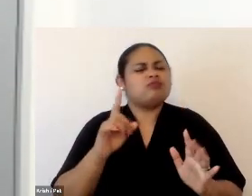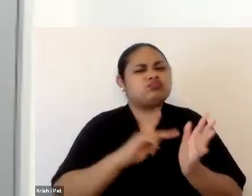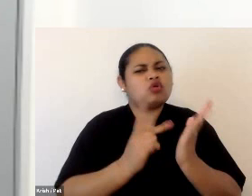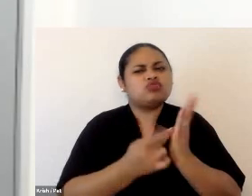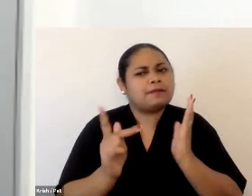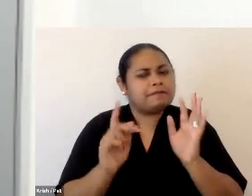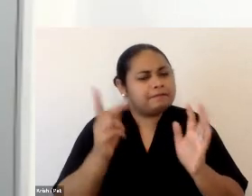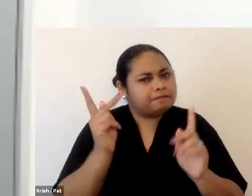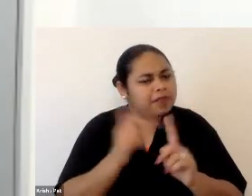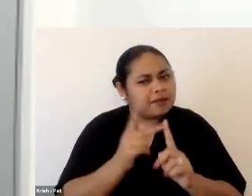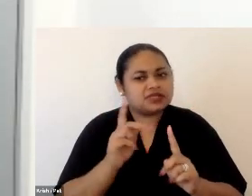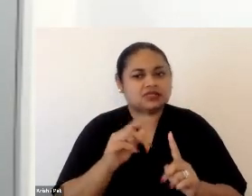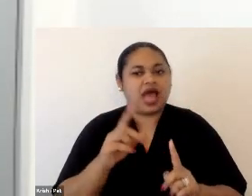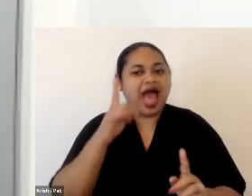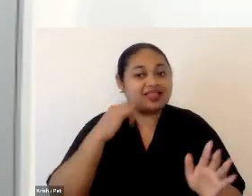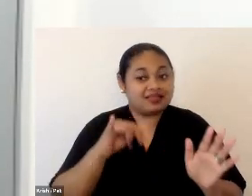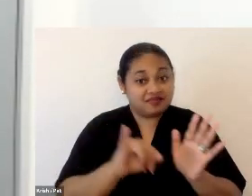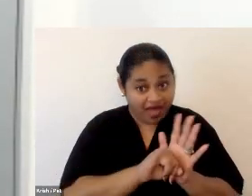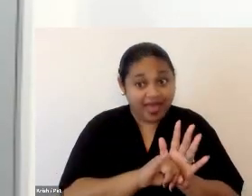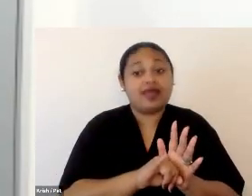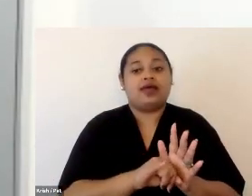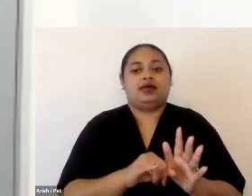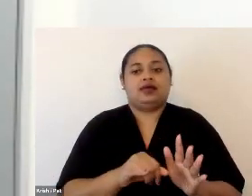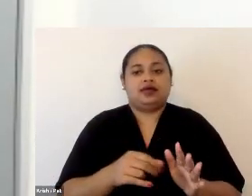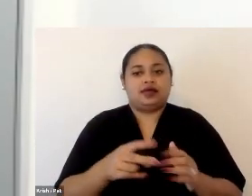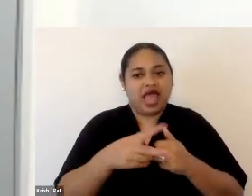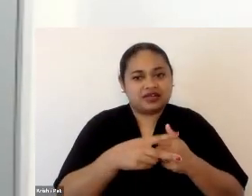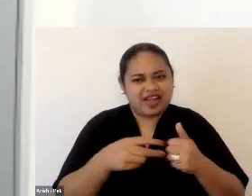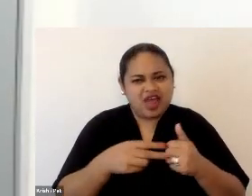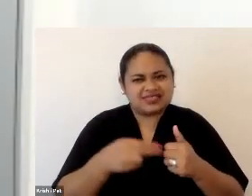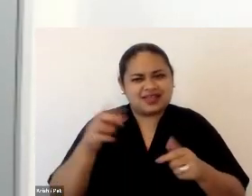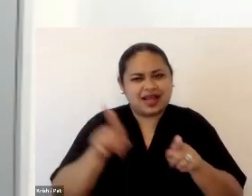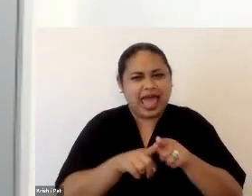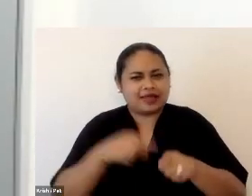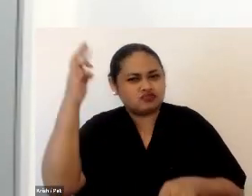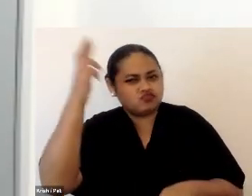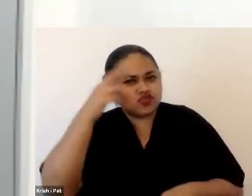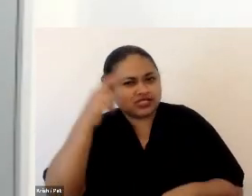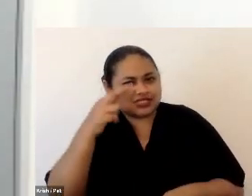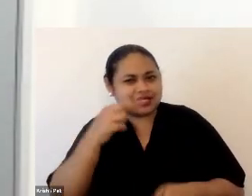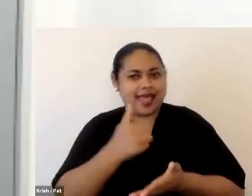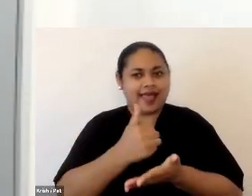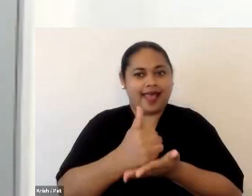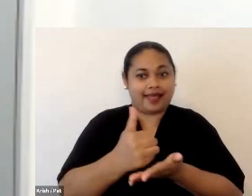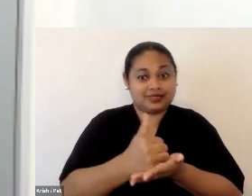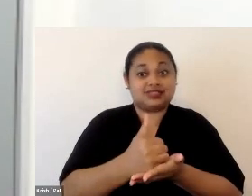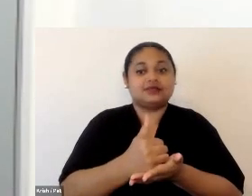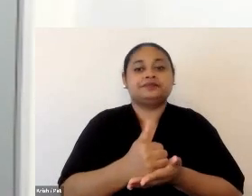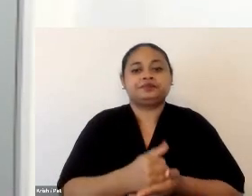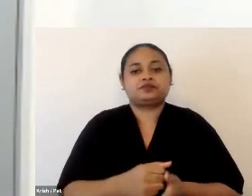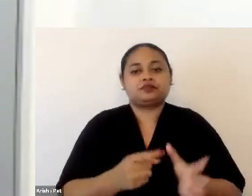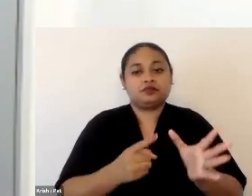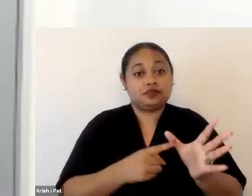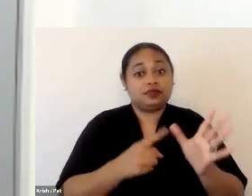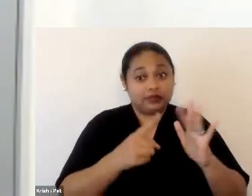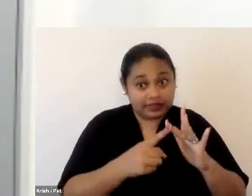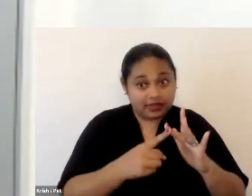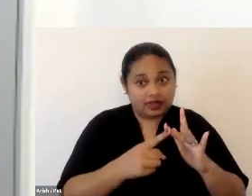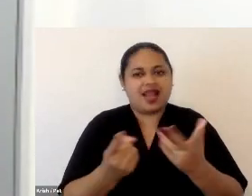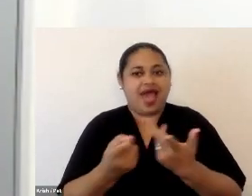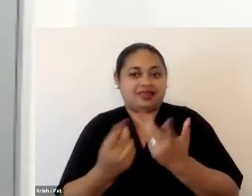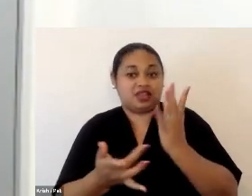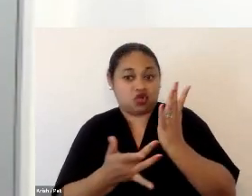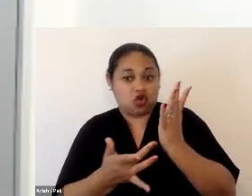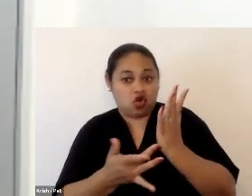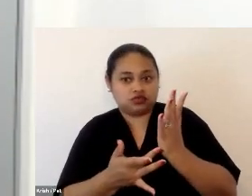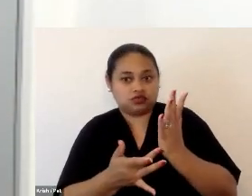rights by AI and other new technologies. And we consulted with government, industry,